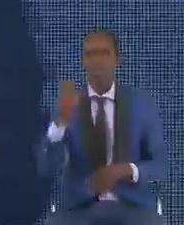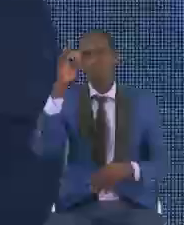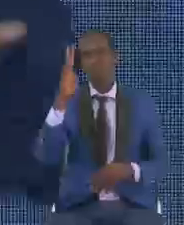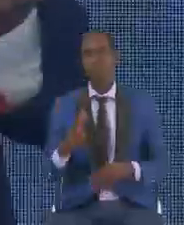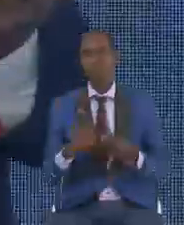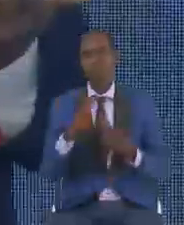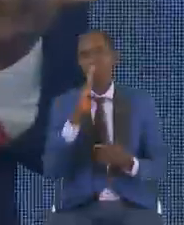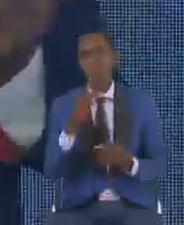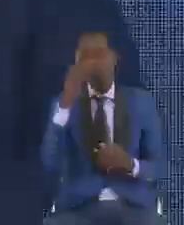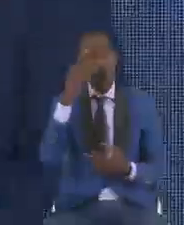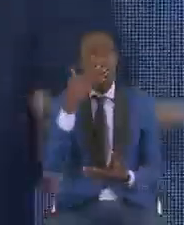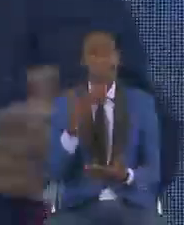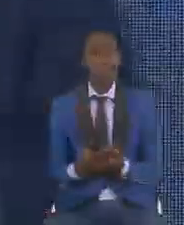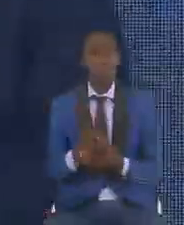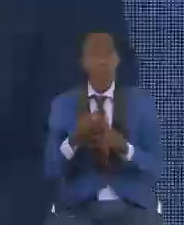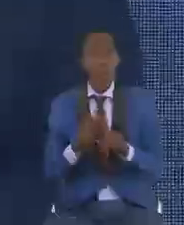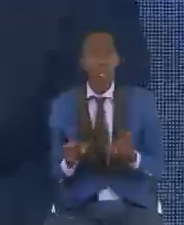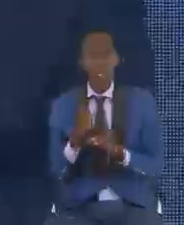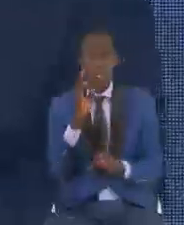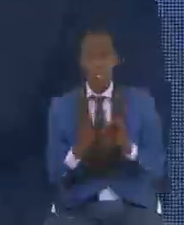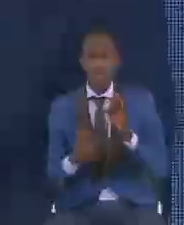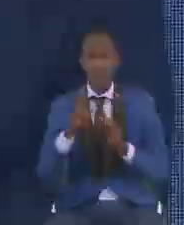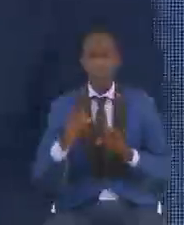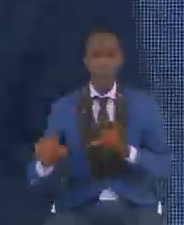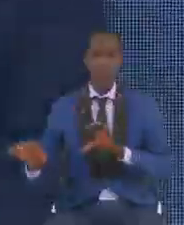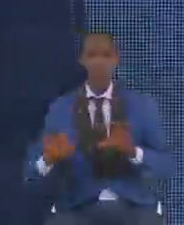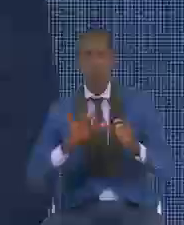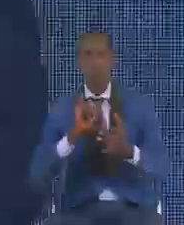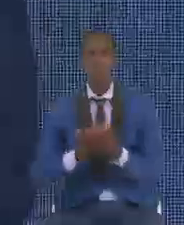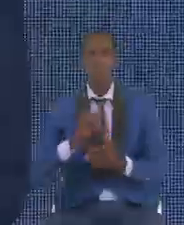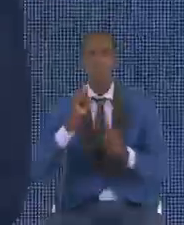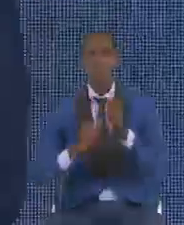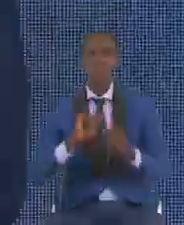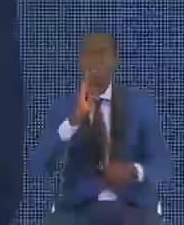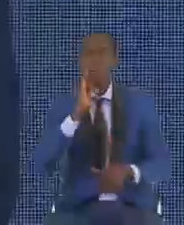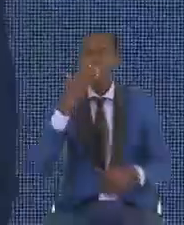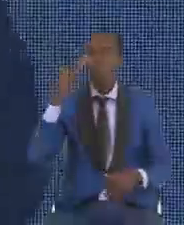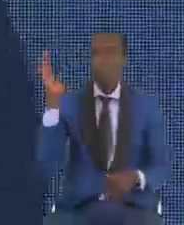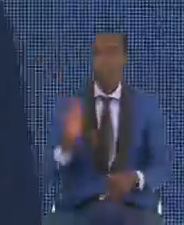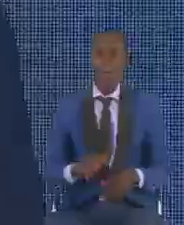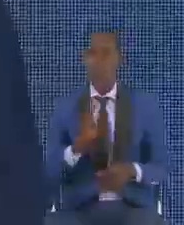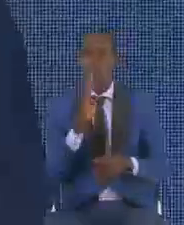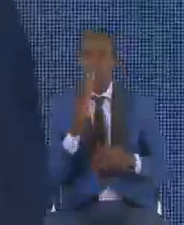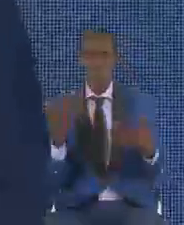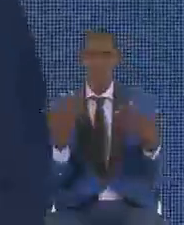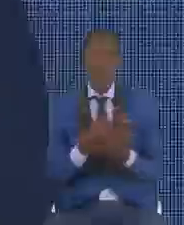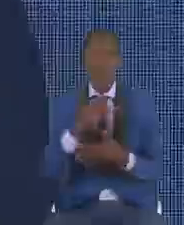good. But if thou do that which is evil, be afraid, for